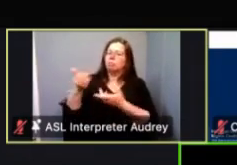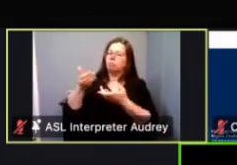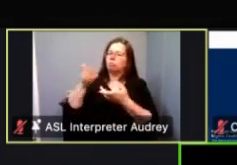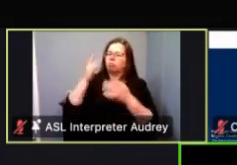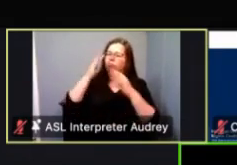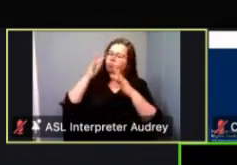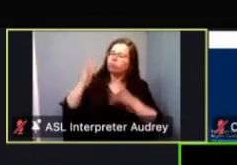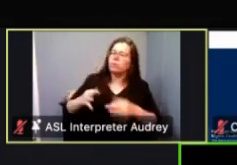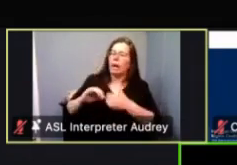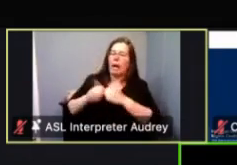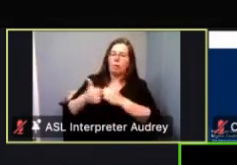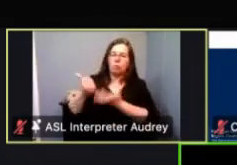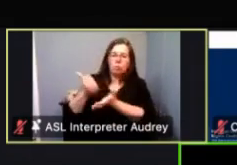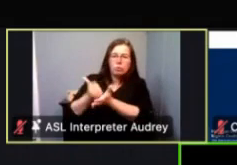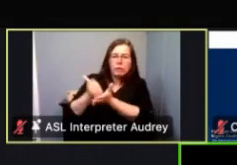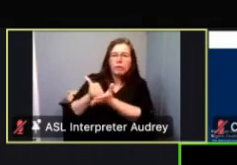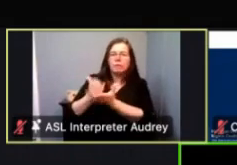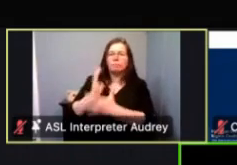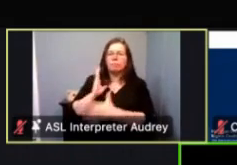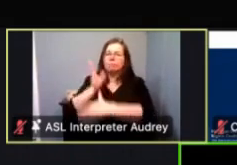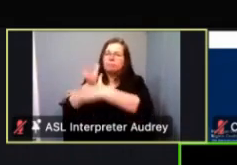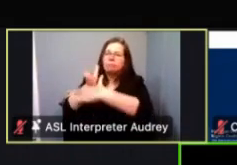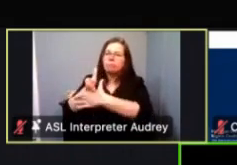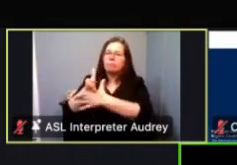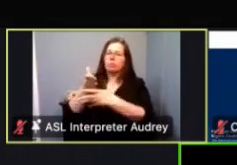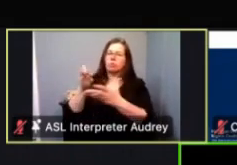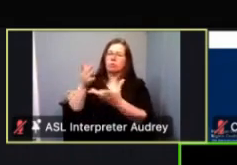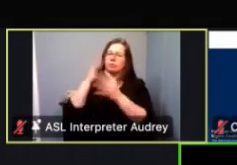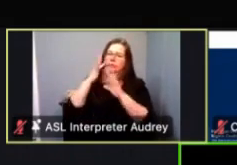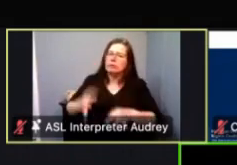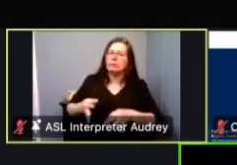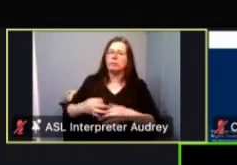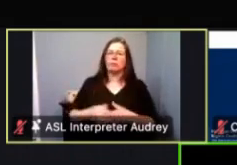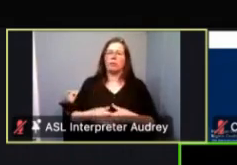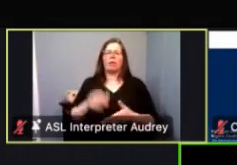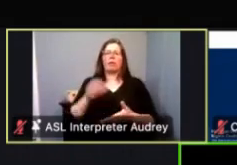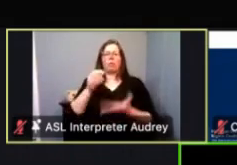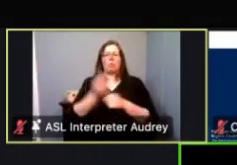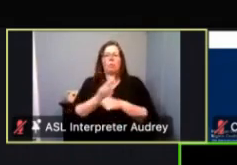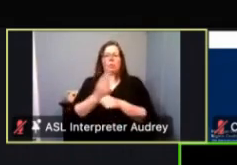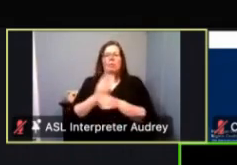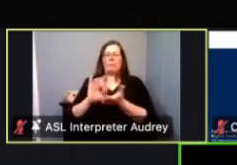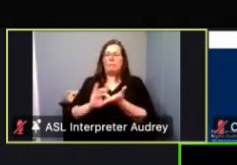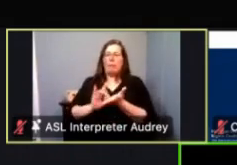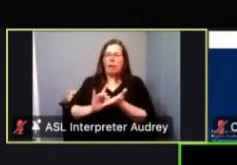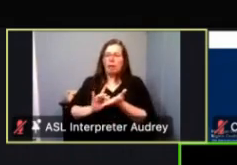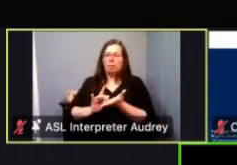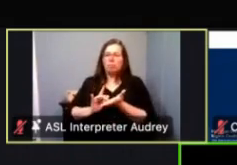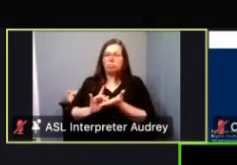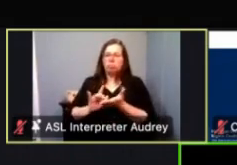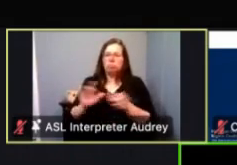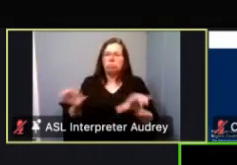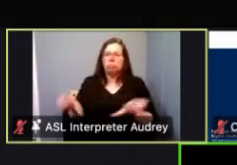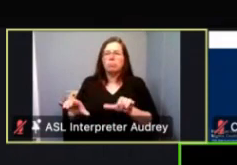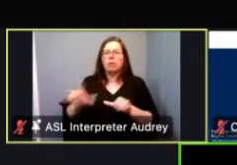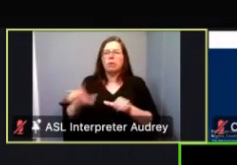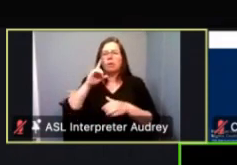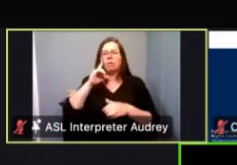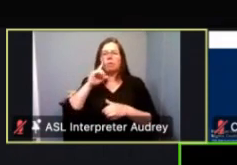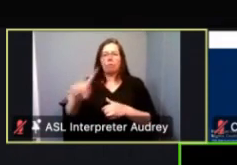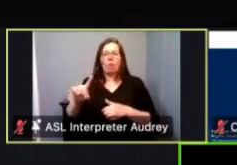decisions. And medical intervention is the best way to achieve independence, which is often for